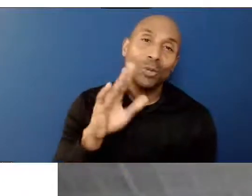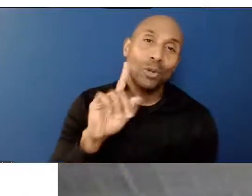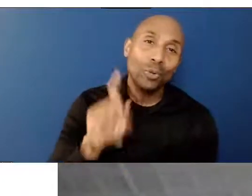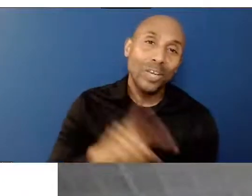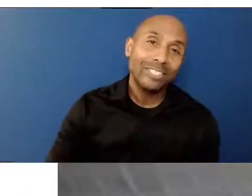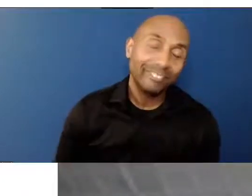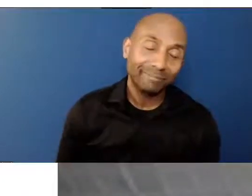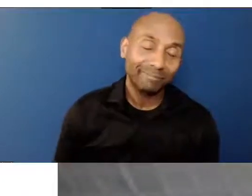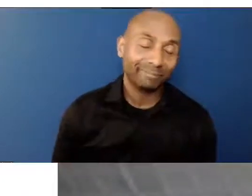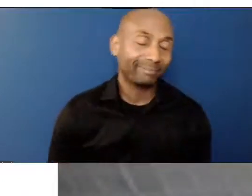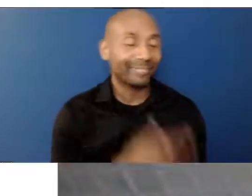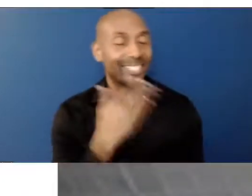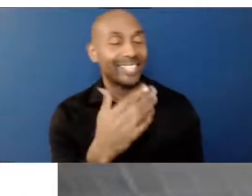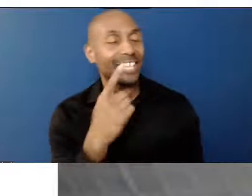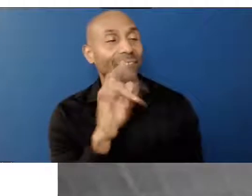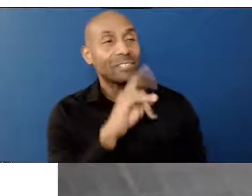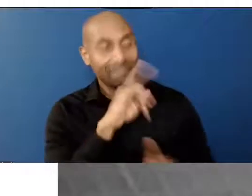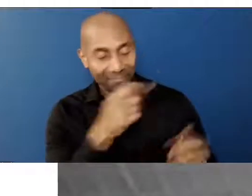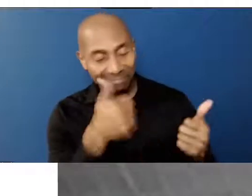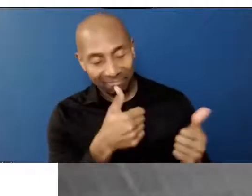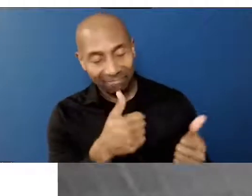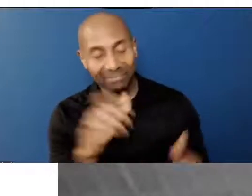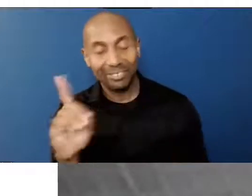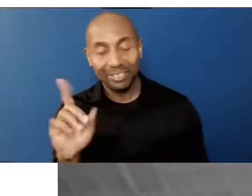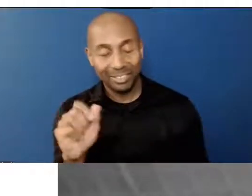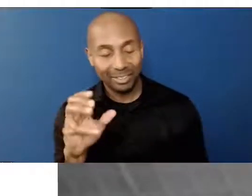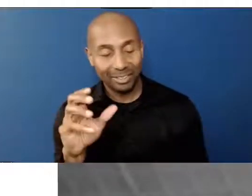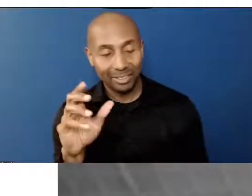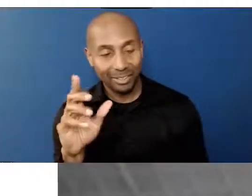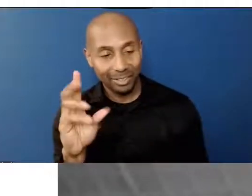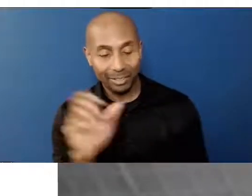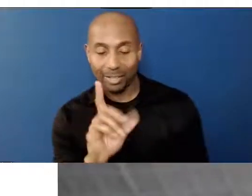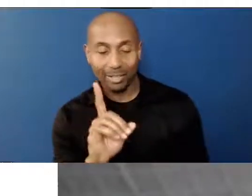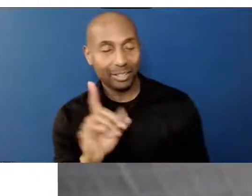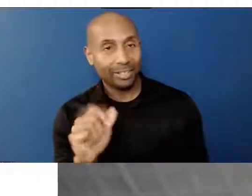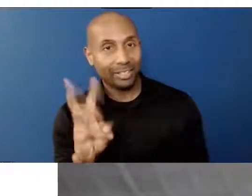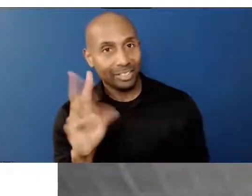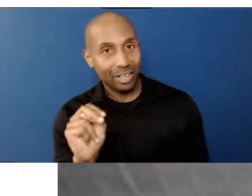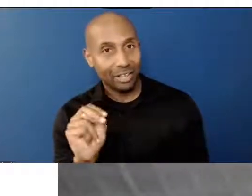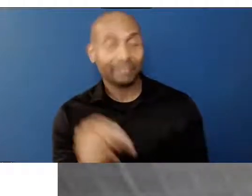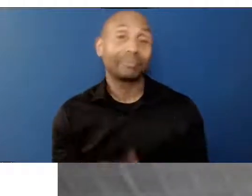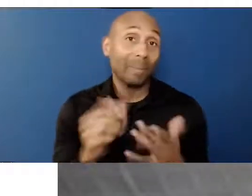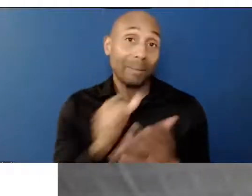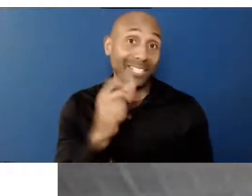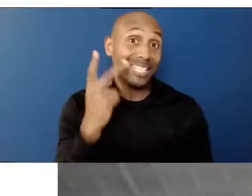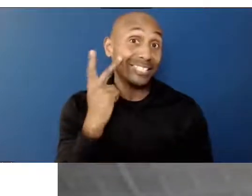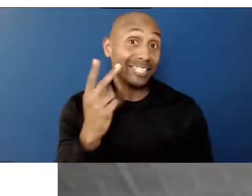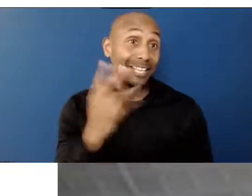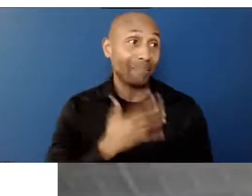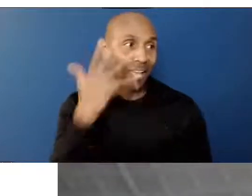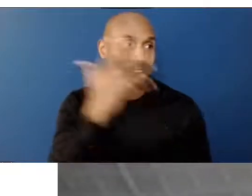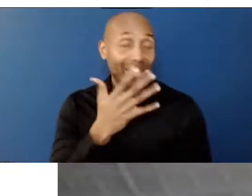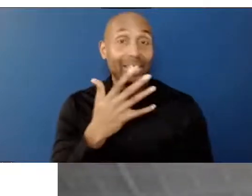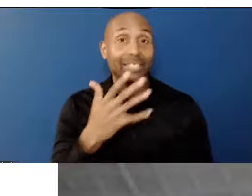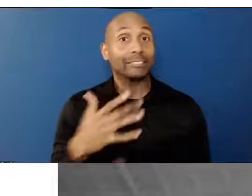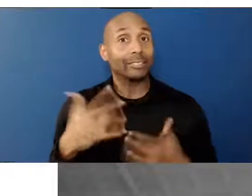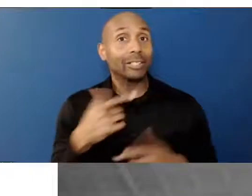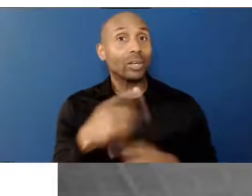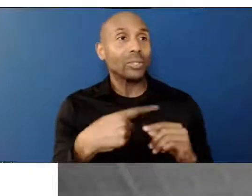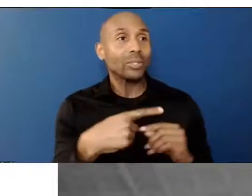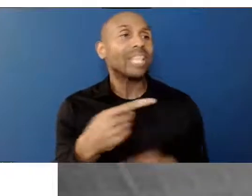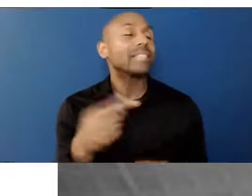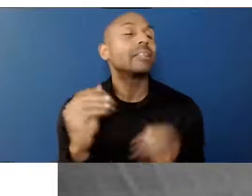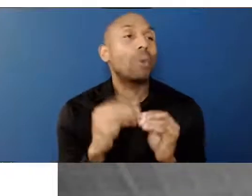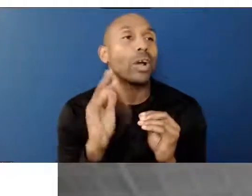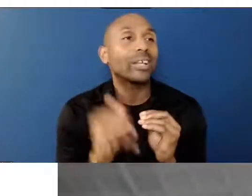Thank you so much for that, Dawn. And you might not have been able to see my excitement, but when you said that it's more than the built environment, it's